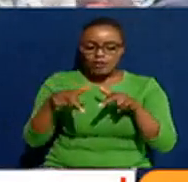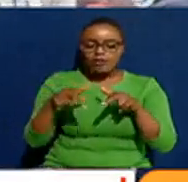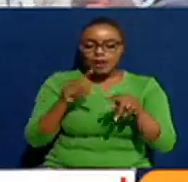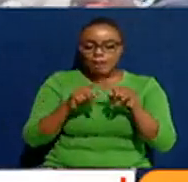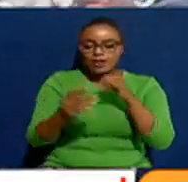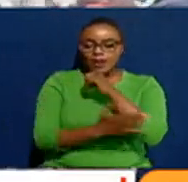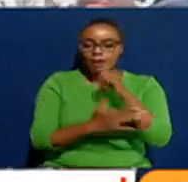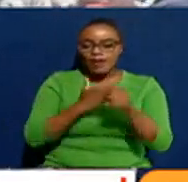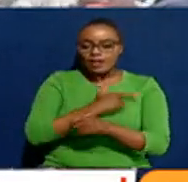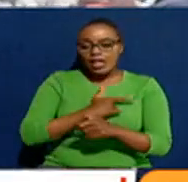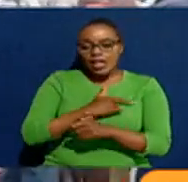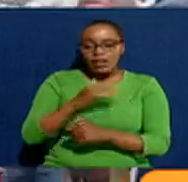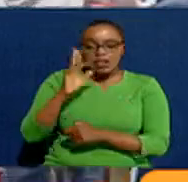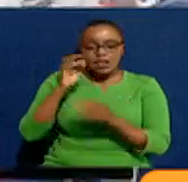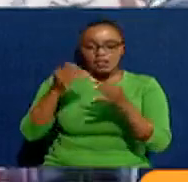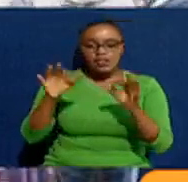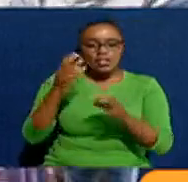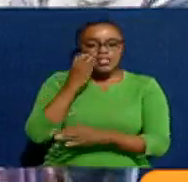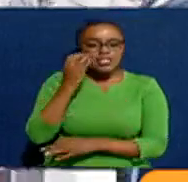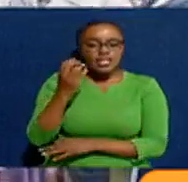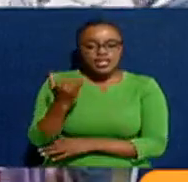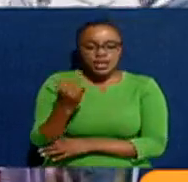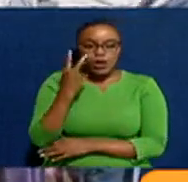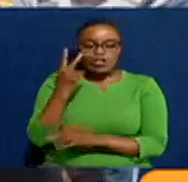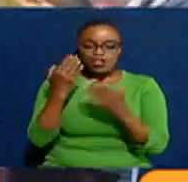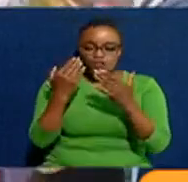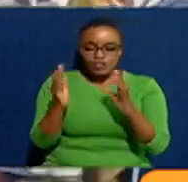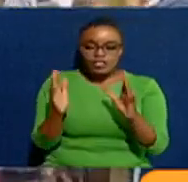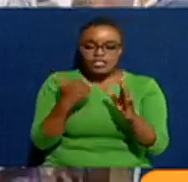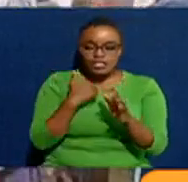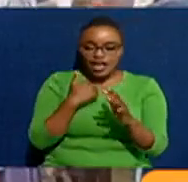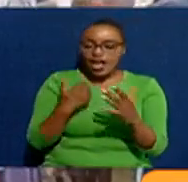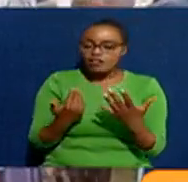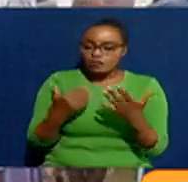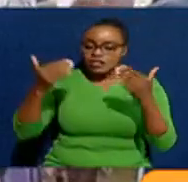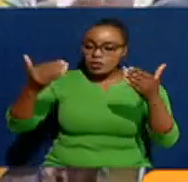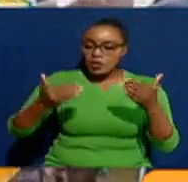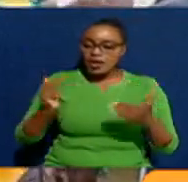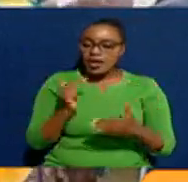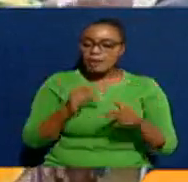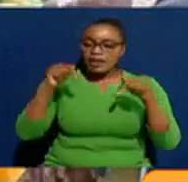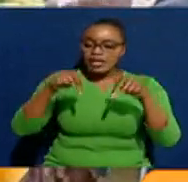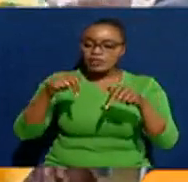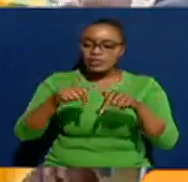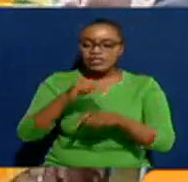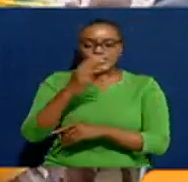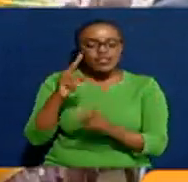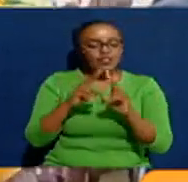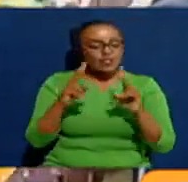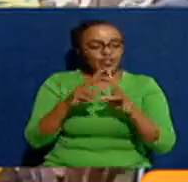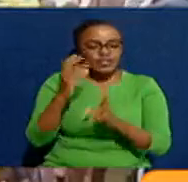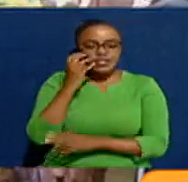the uncle is free. And it's so sad that I witnessed the uncle receiving us. Today, it's just a sad